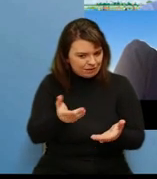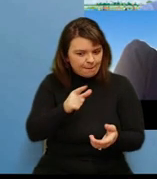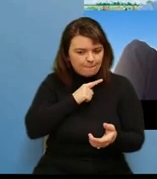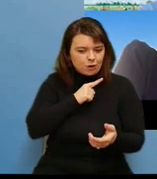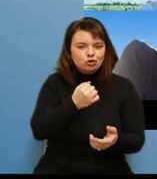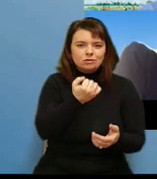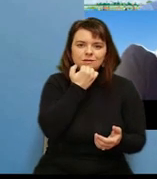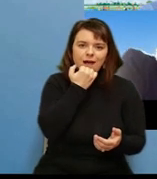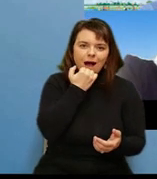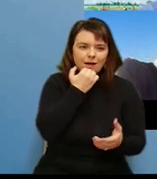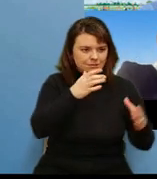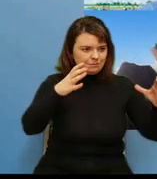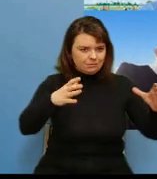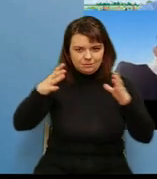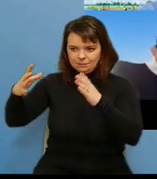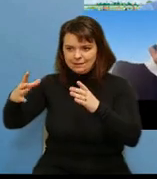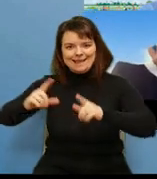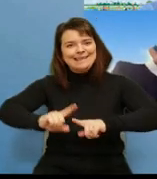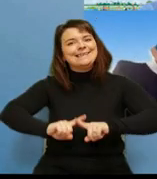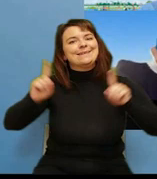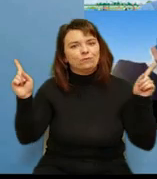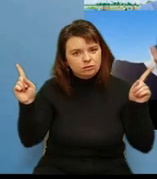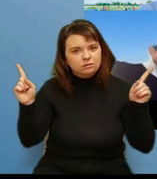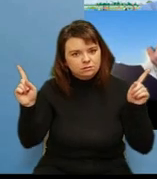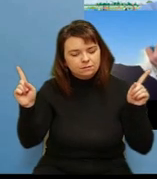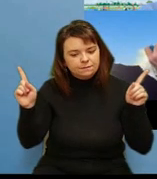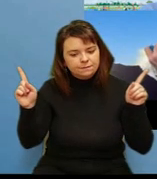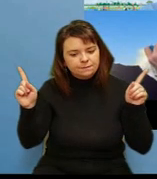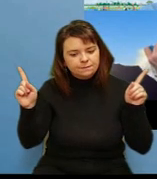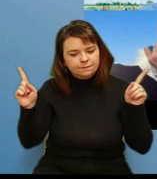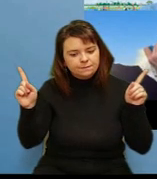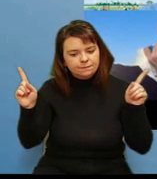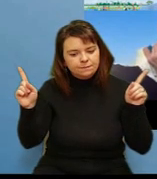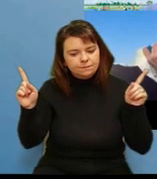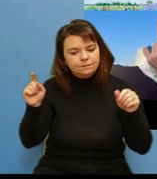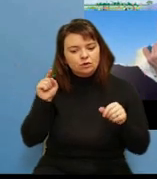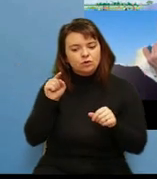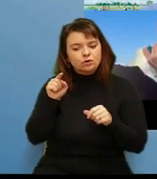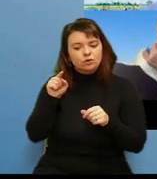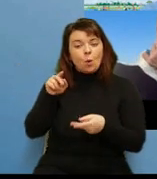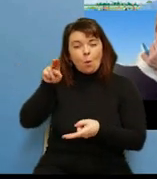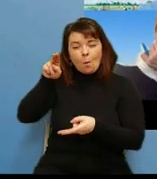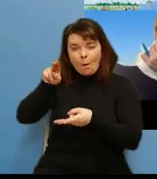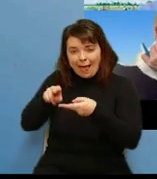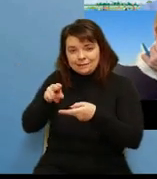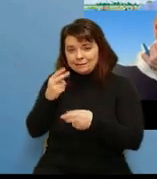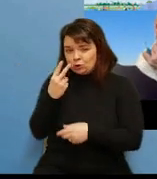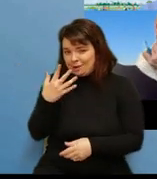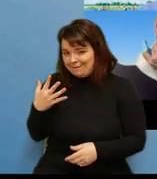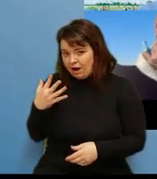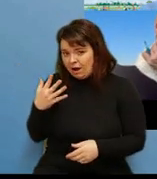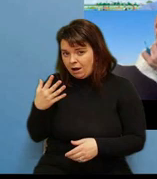we're trying to compare this, it's not an easy comparison because of the size. The scale is different. So there are